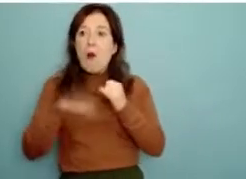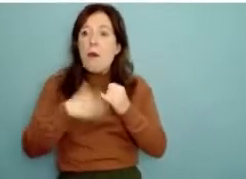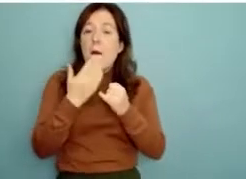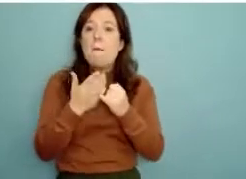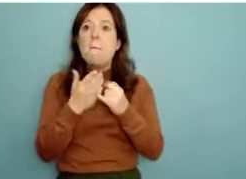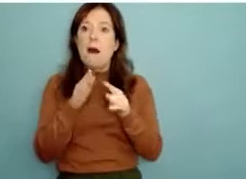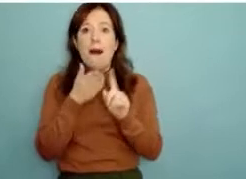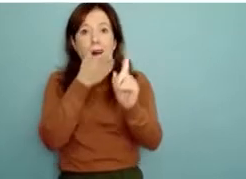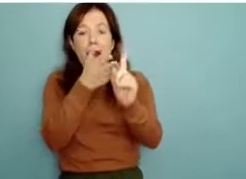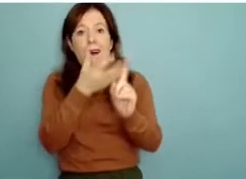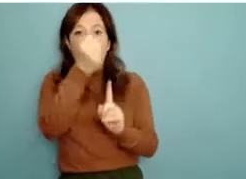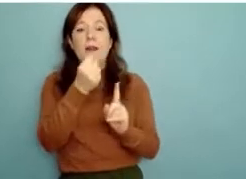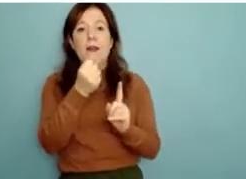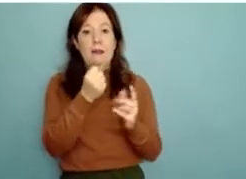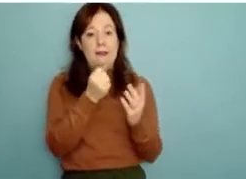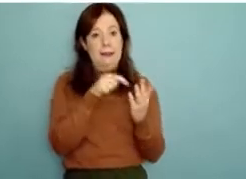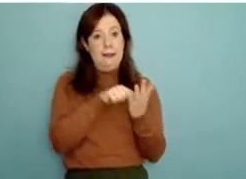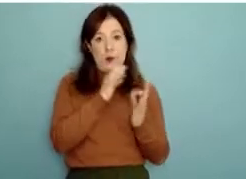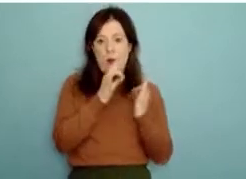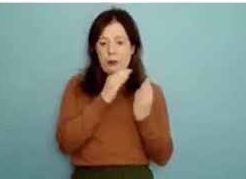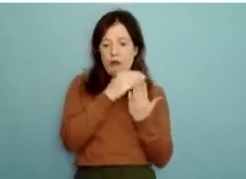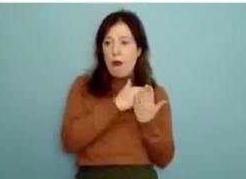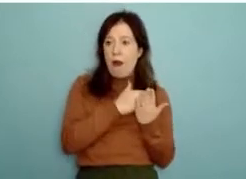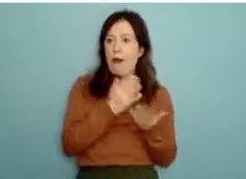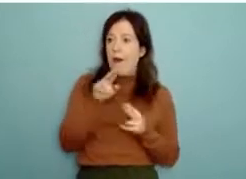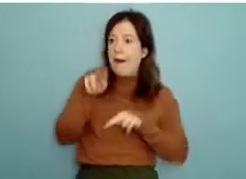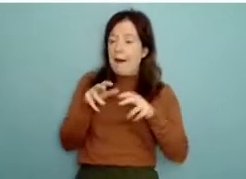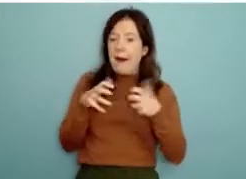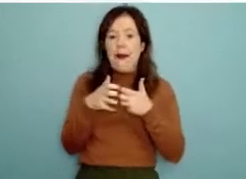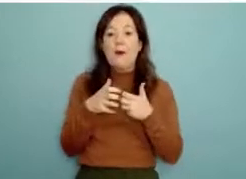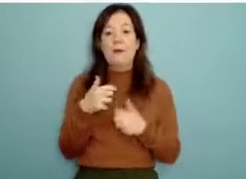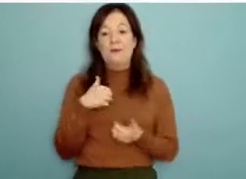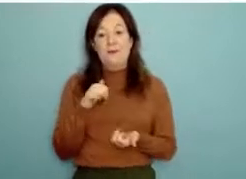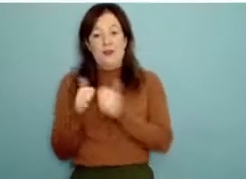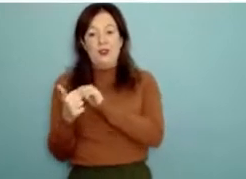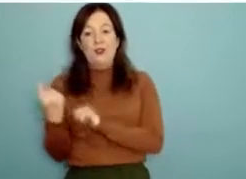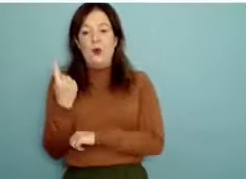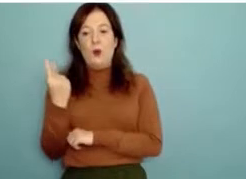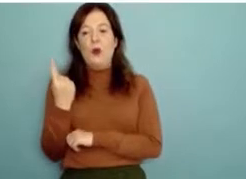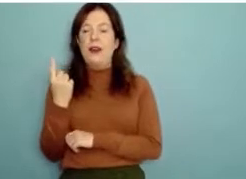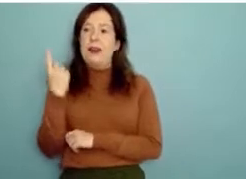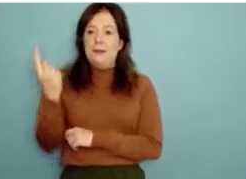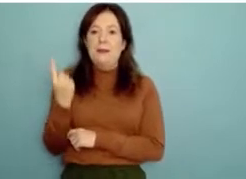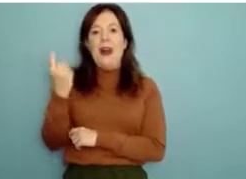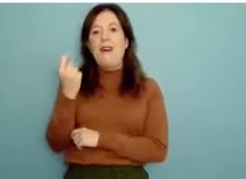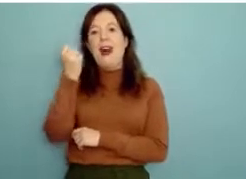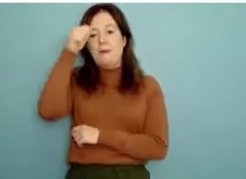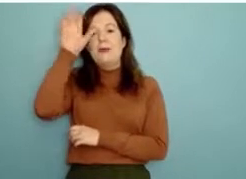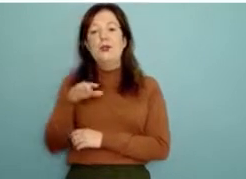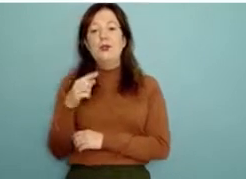goals. I'm really pleased to be joined today by my co-chair, expert by experience, Paul